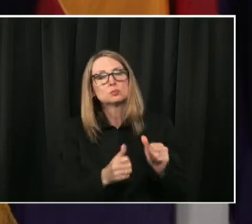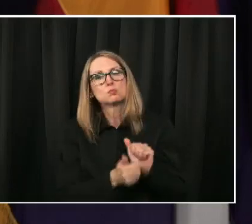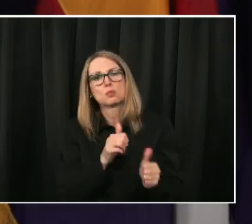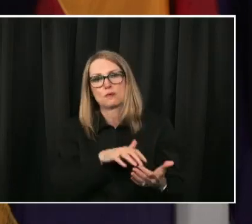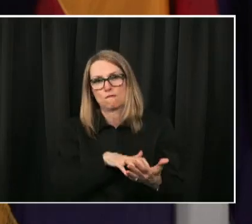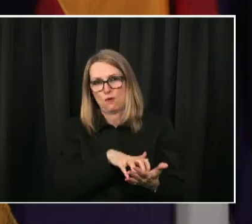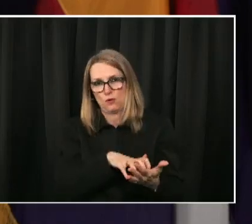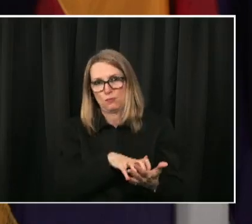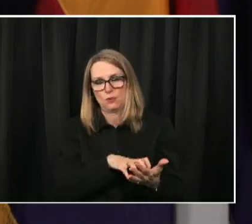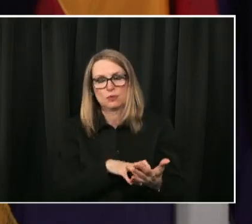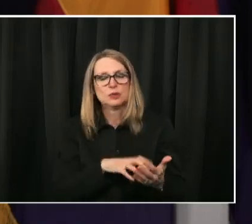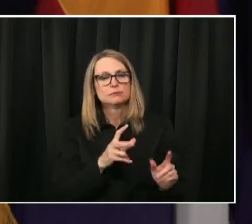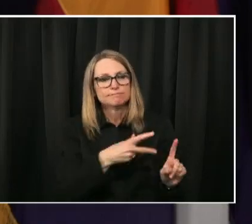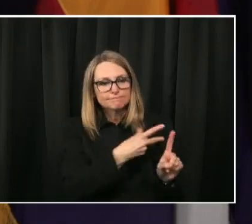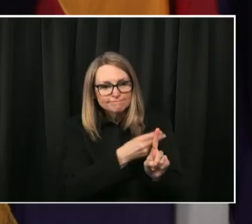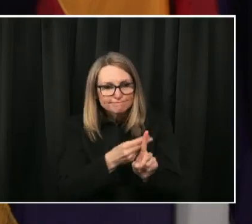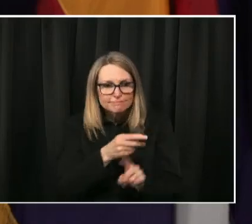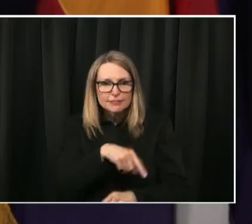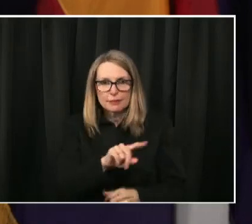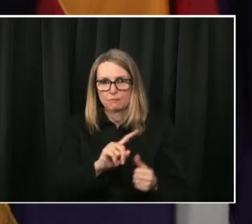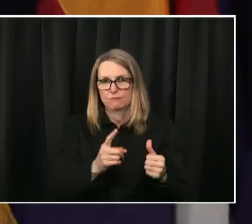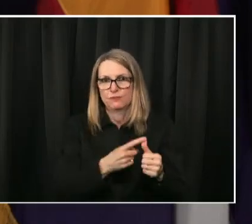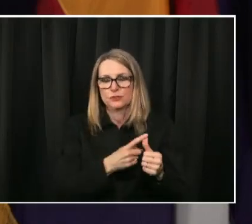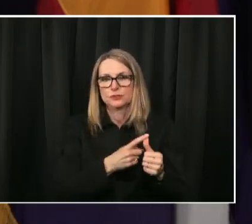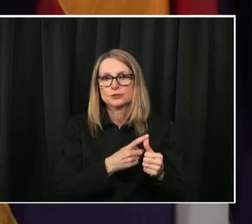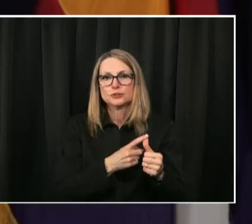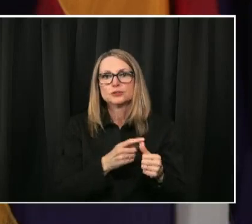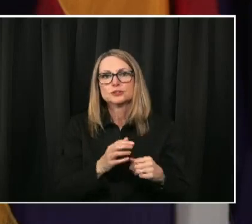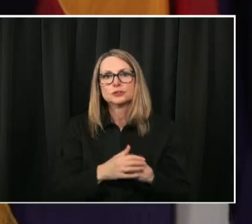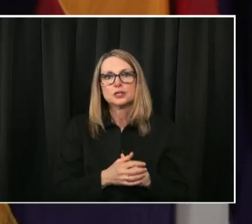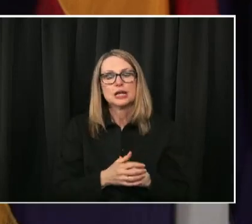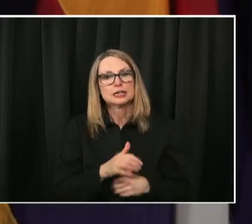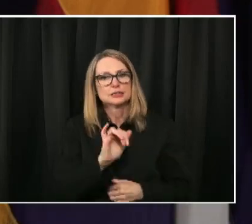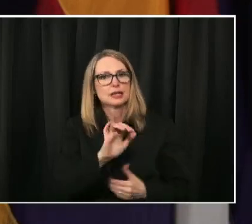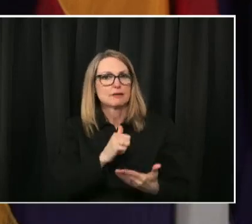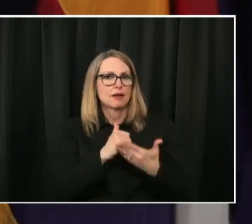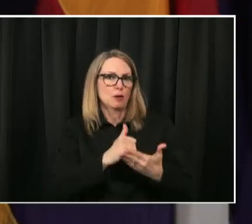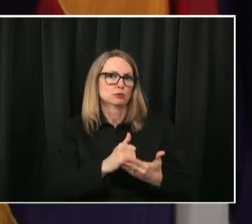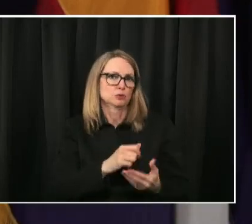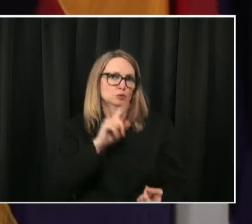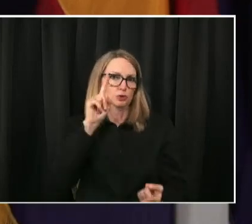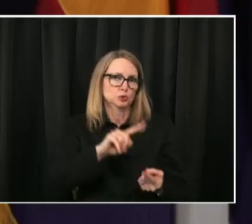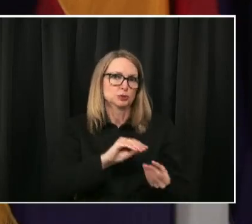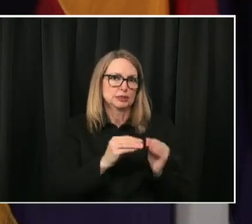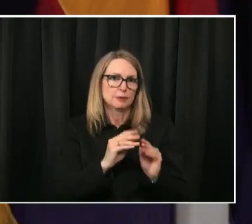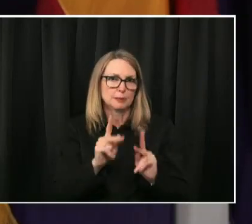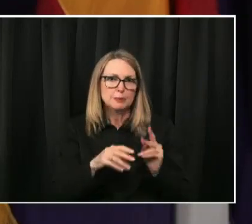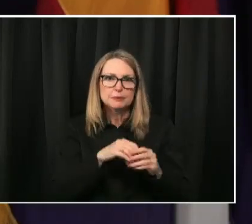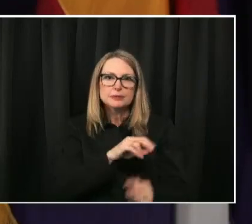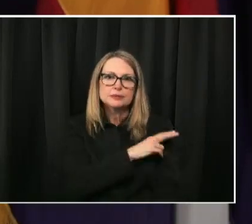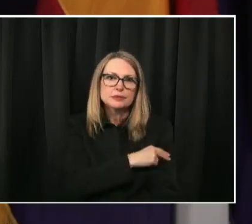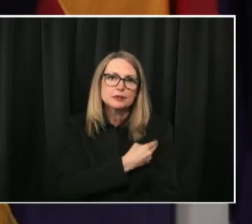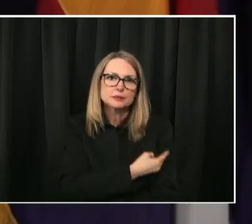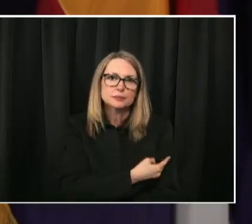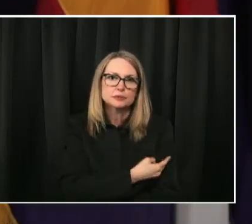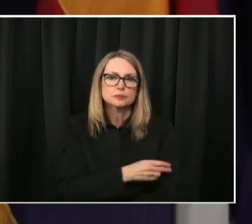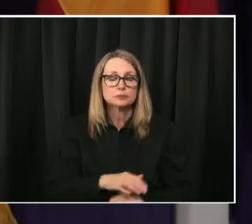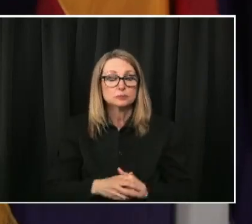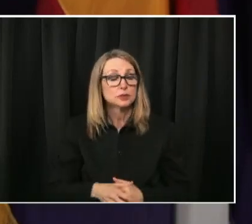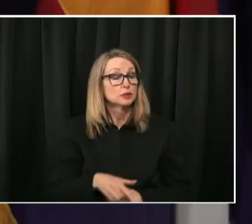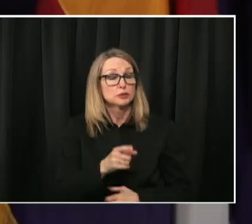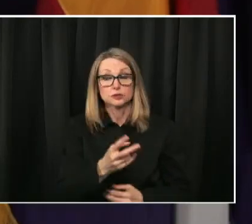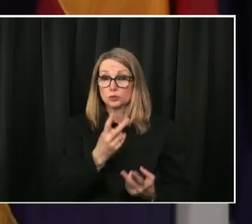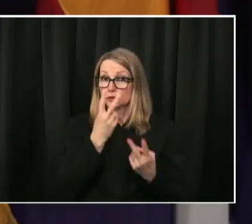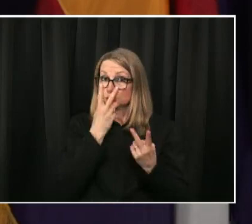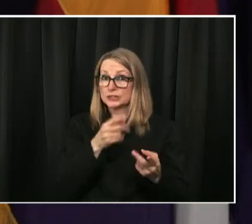it's a lot less risky in terms of potentially overwhelming our hospitals. But you get to see the same information that we get to see.